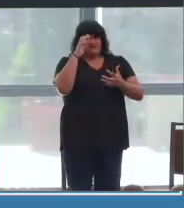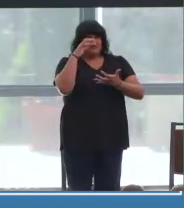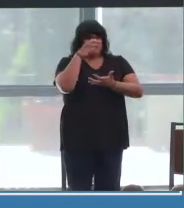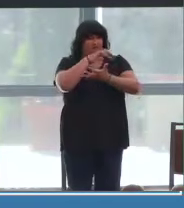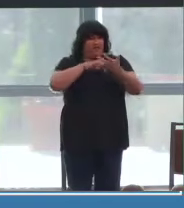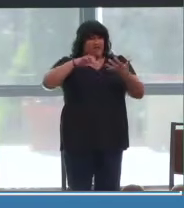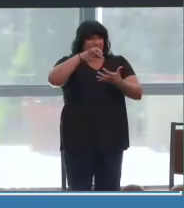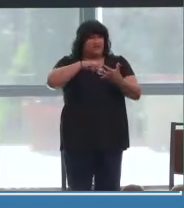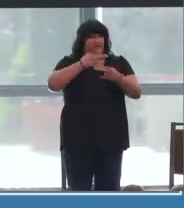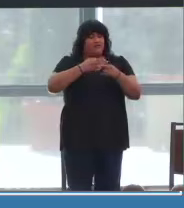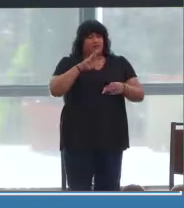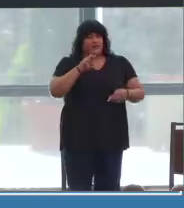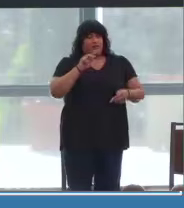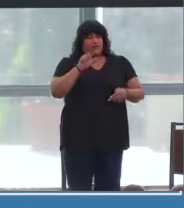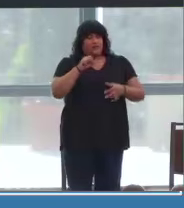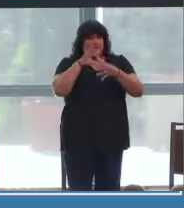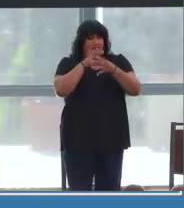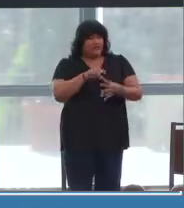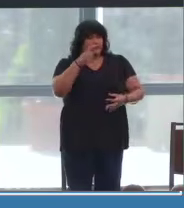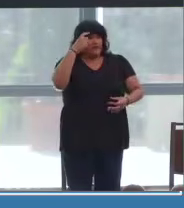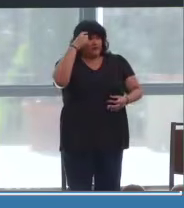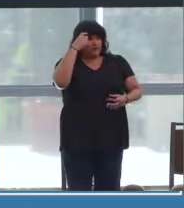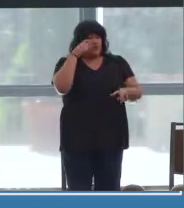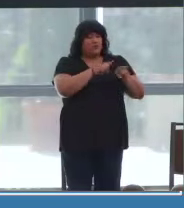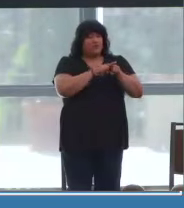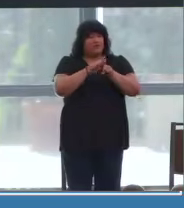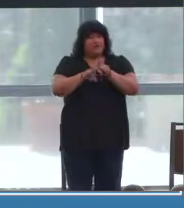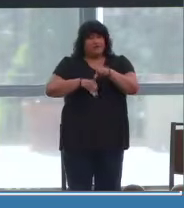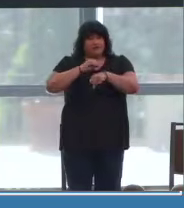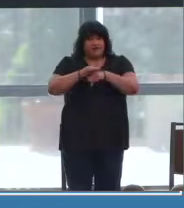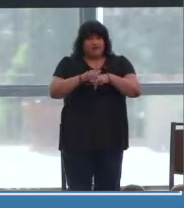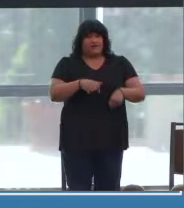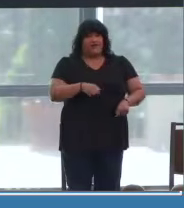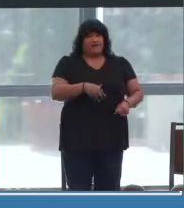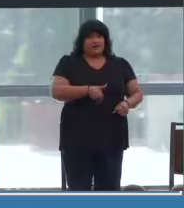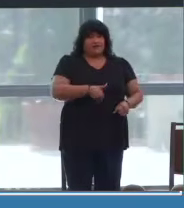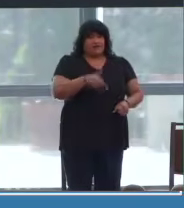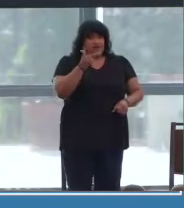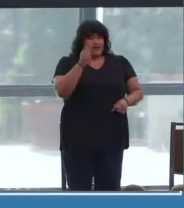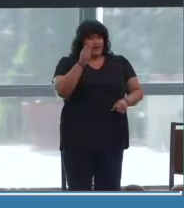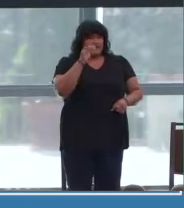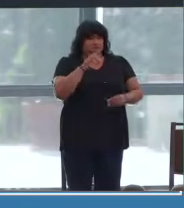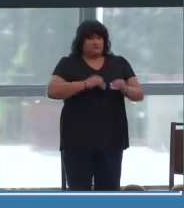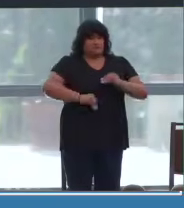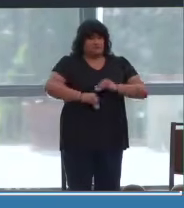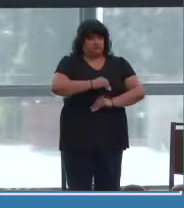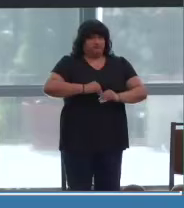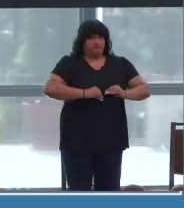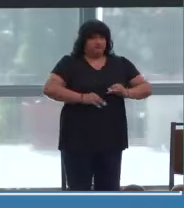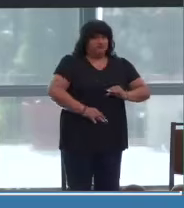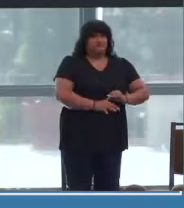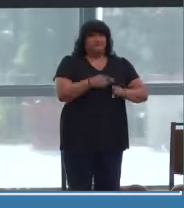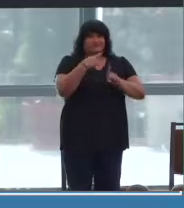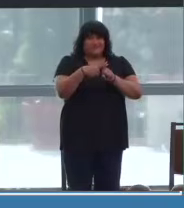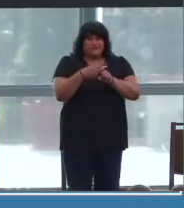Raynaud's of the brain. It can also affect gastric motility, and it can also promote